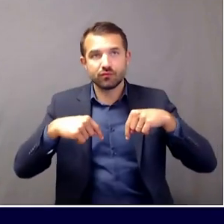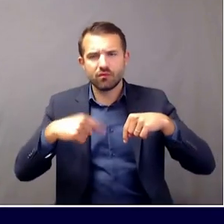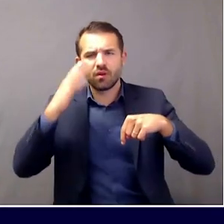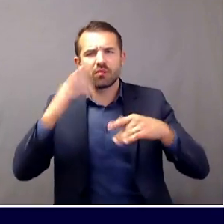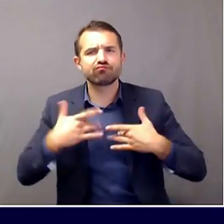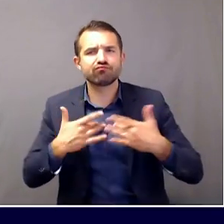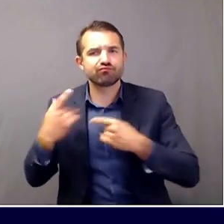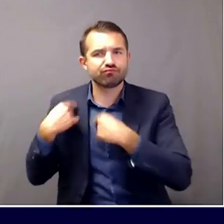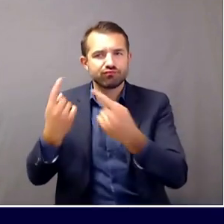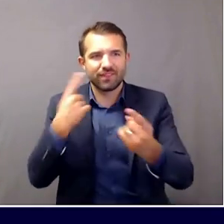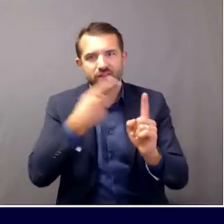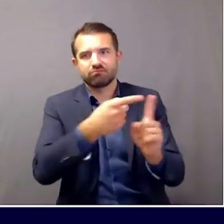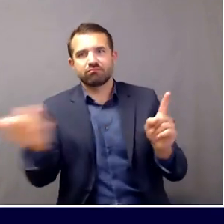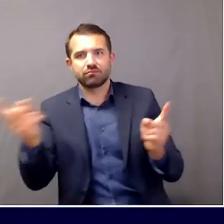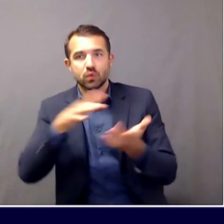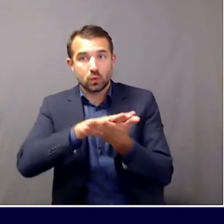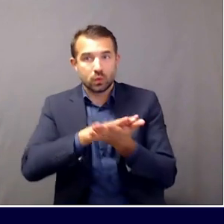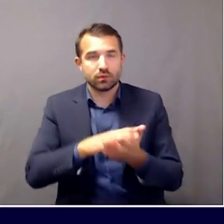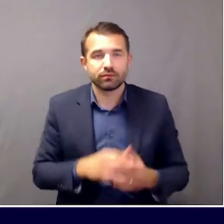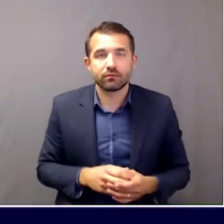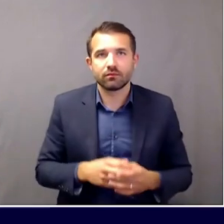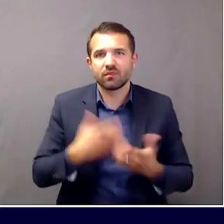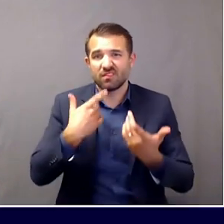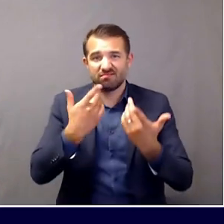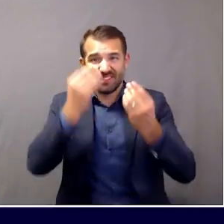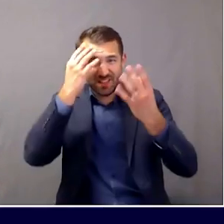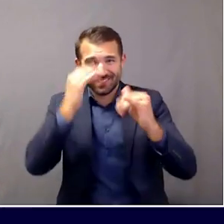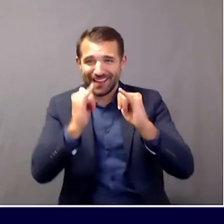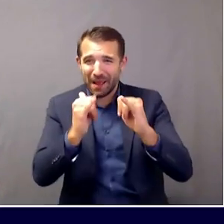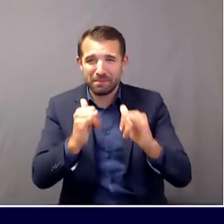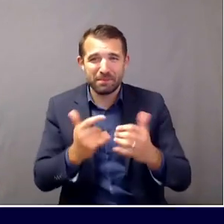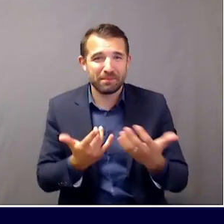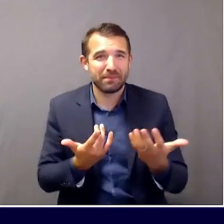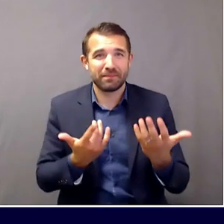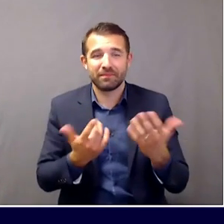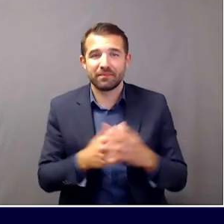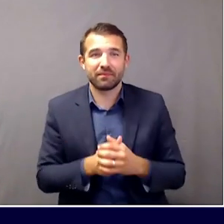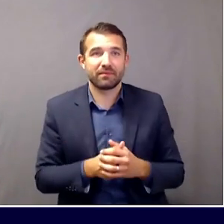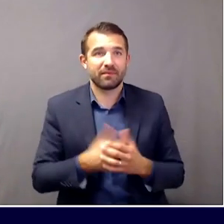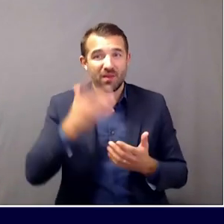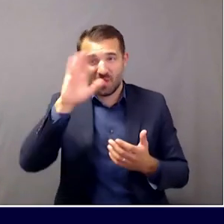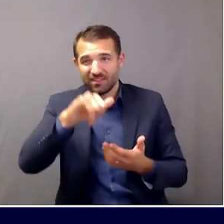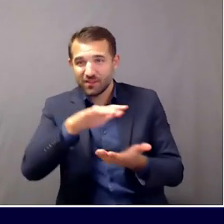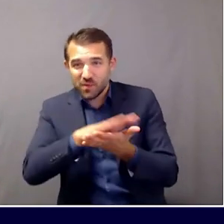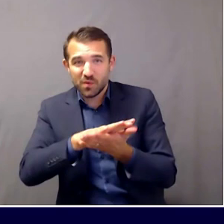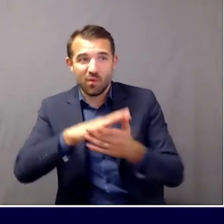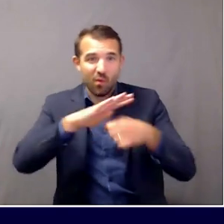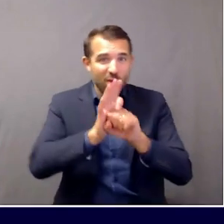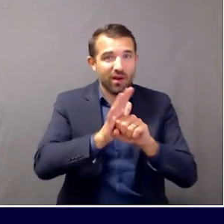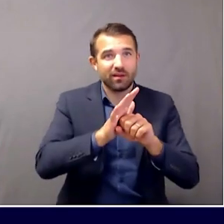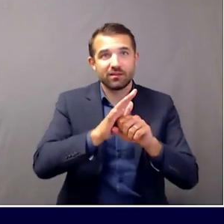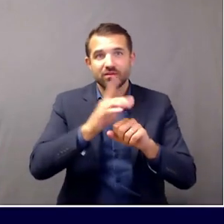looking at as we're thinking about what's happening in schools and what the complexion of COVID-19 is in the school setting. There are lots of different